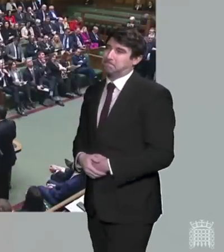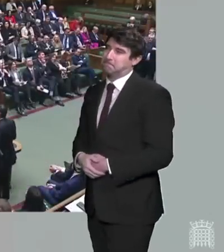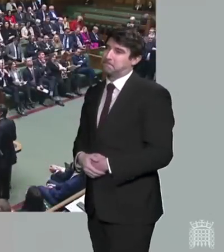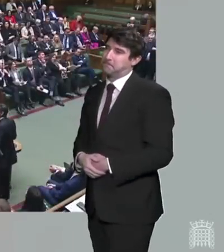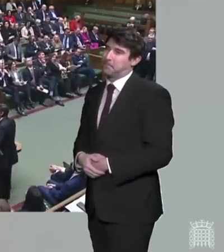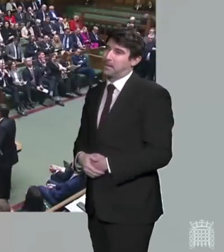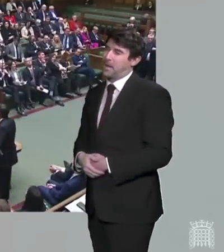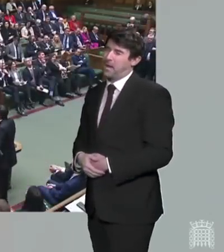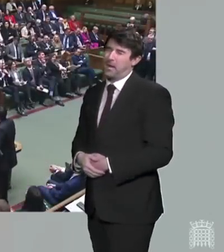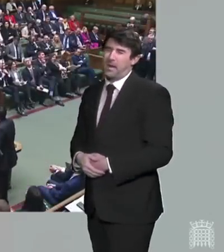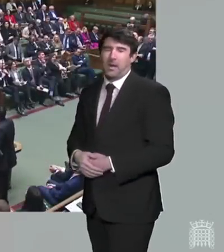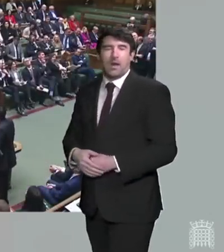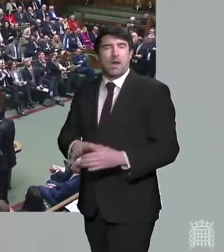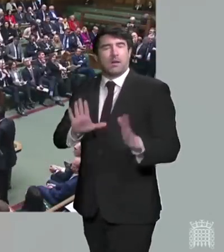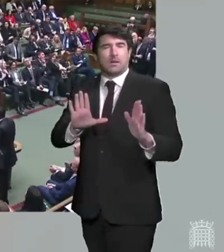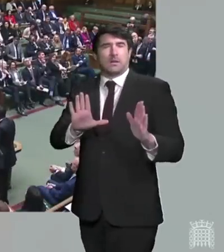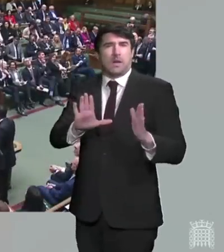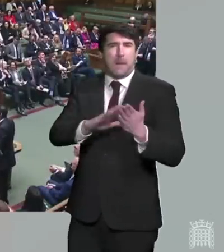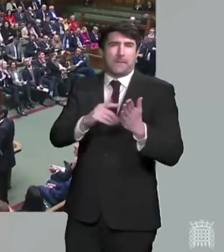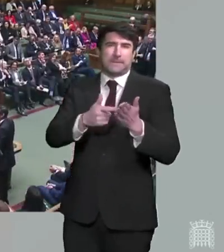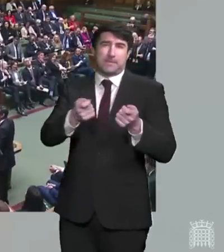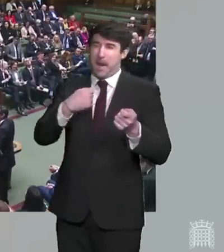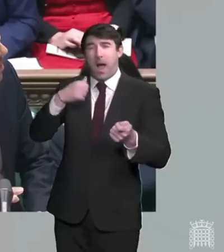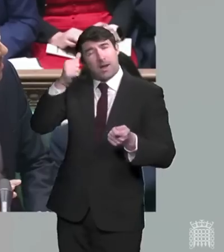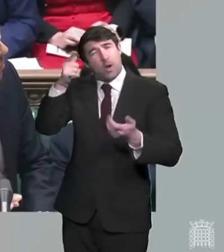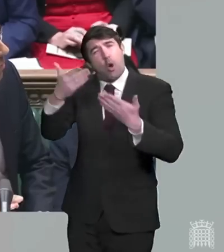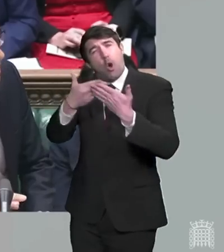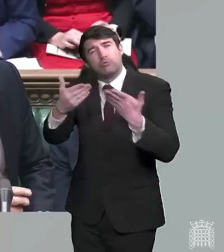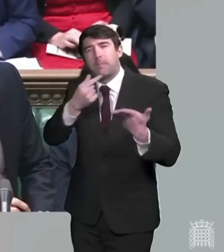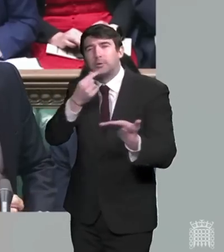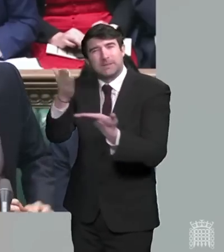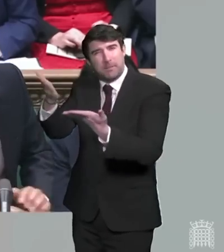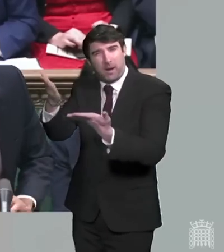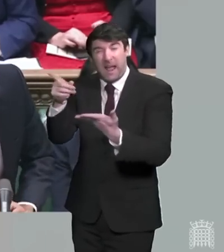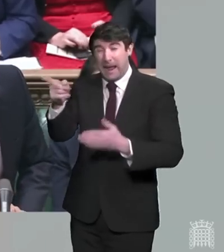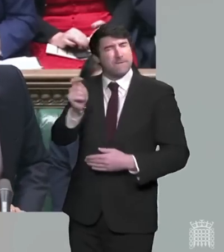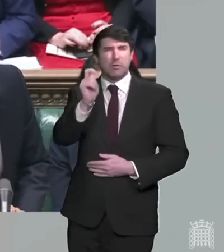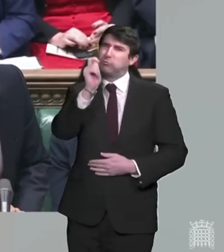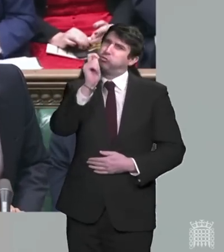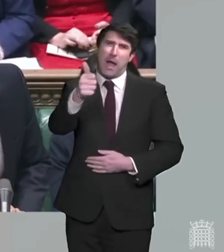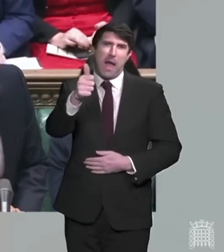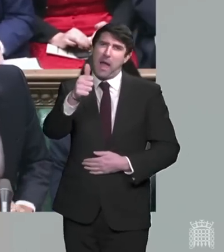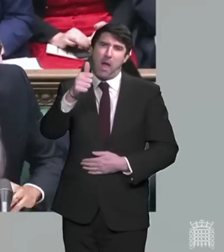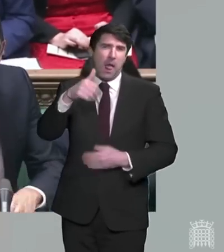Well, Mr. Speaker, I know the honourable gentleman. He made a rare trip out of North London to visit Davos.